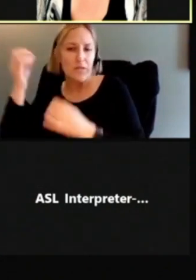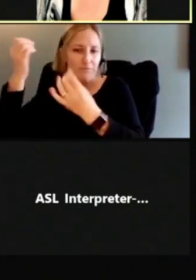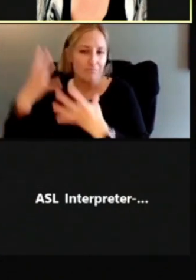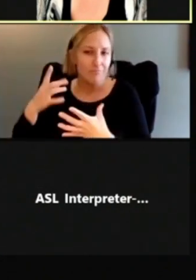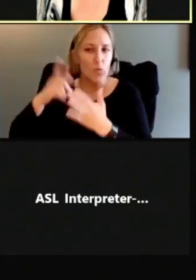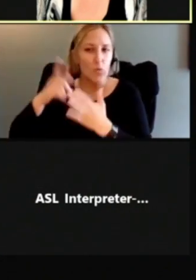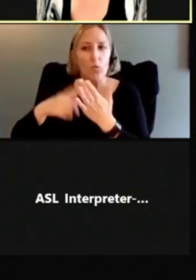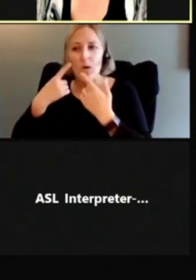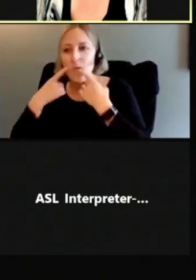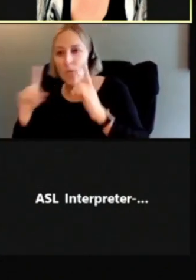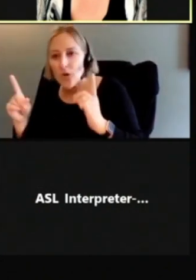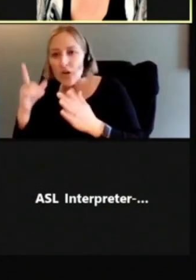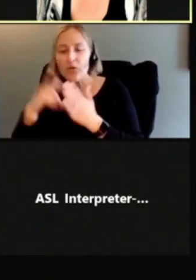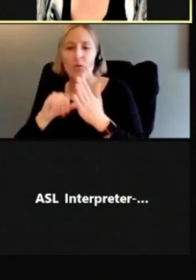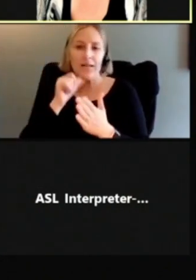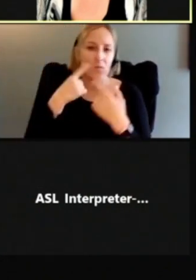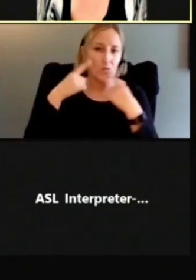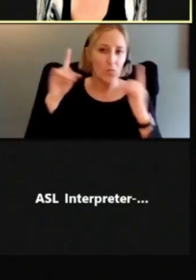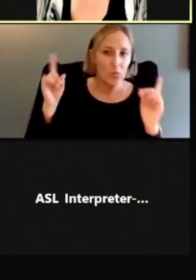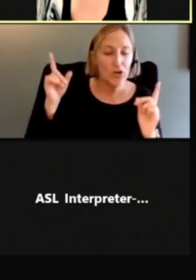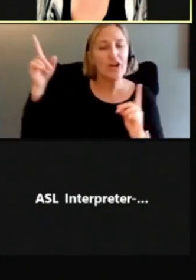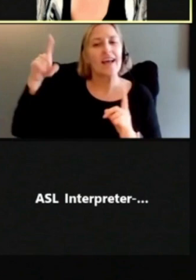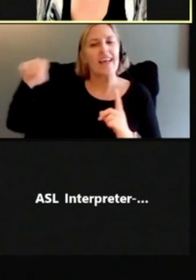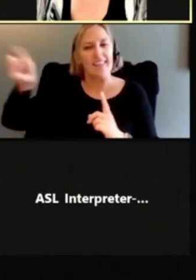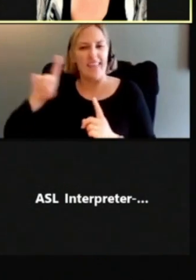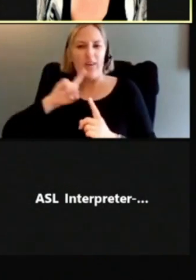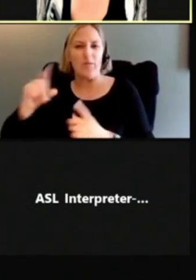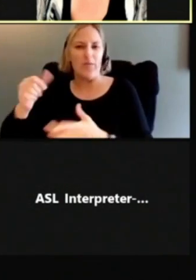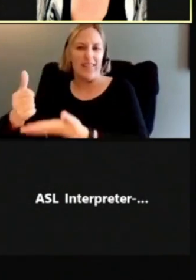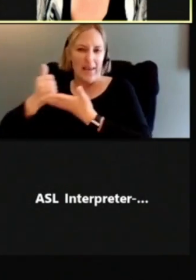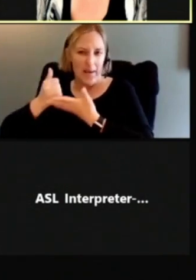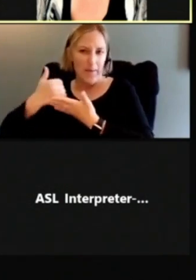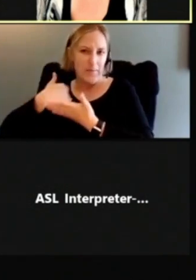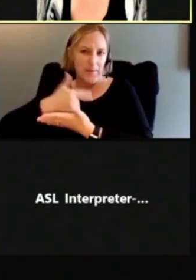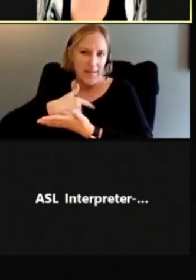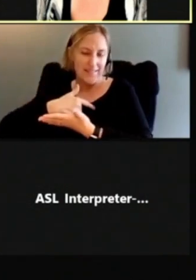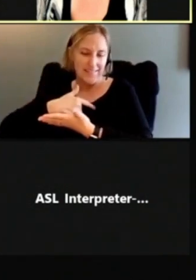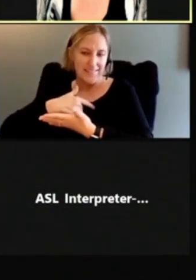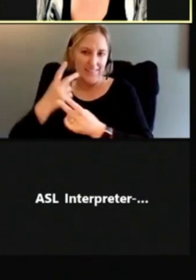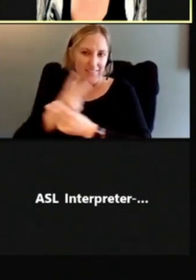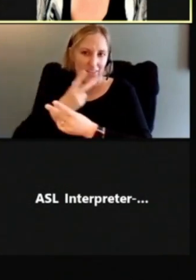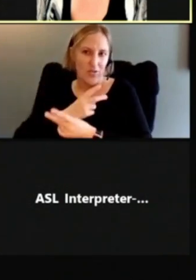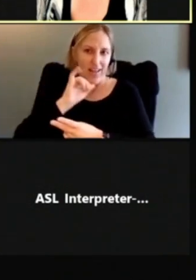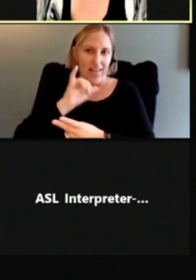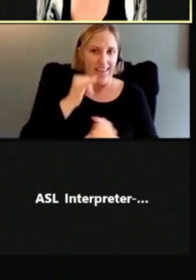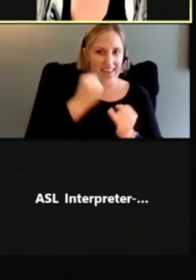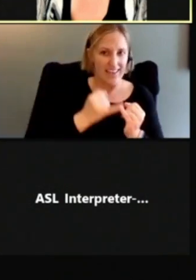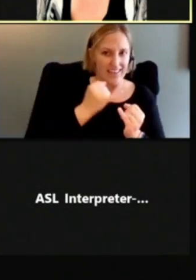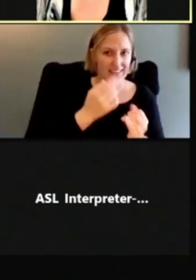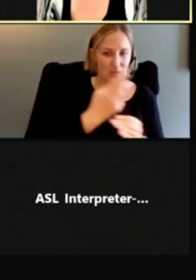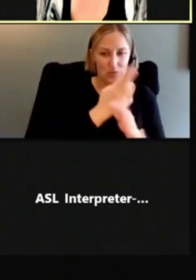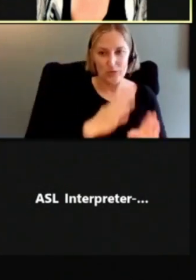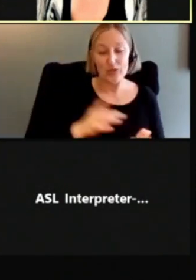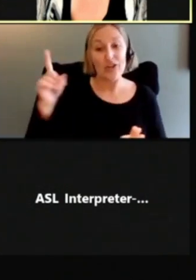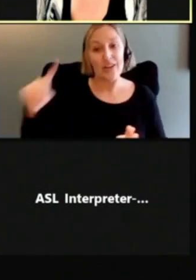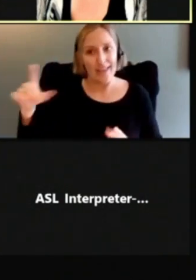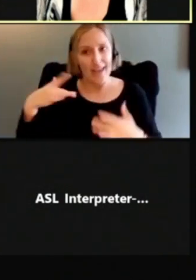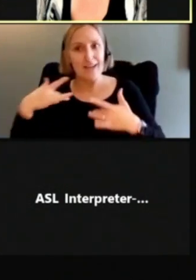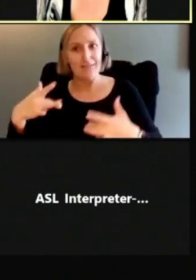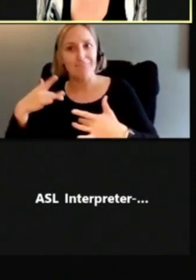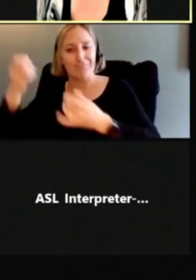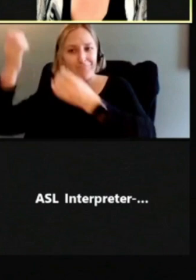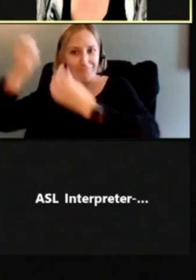our portal to the end user. And they're very vocal and very willing to share